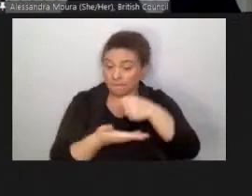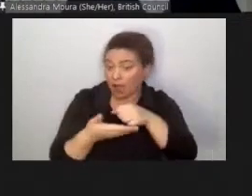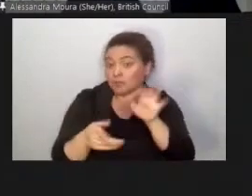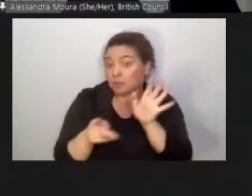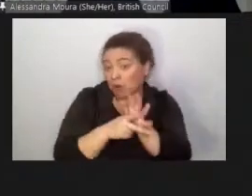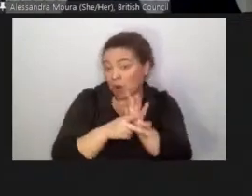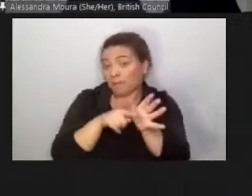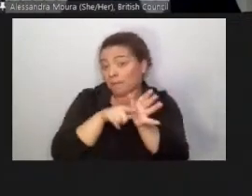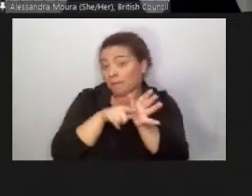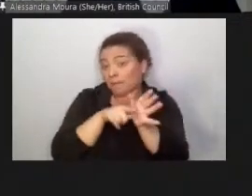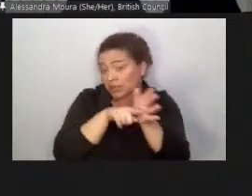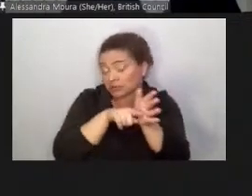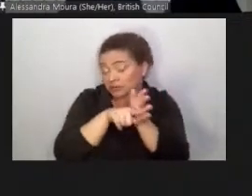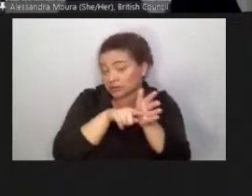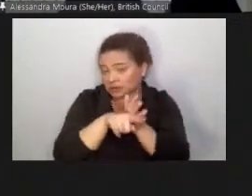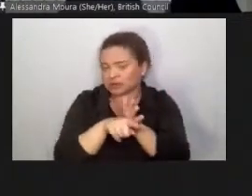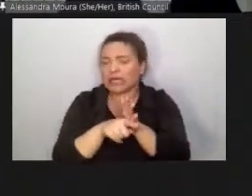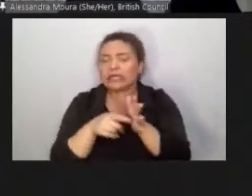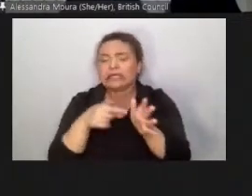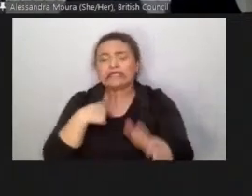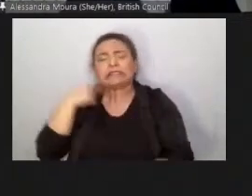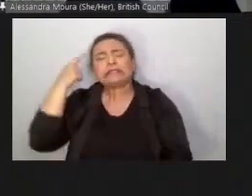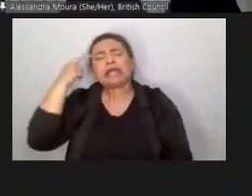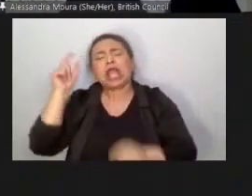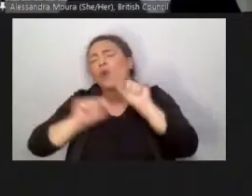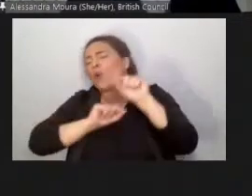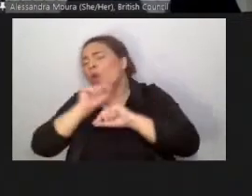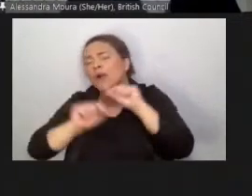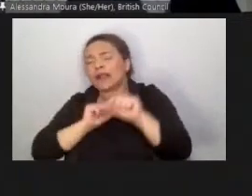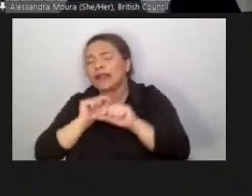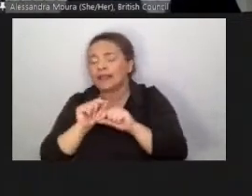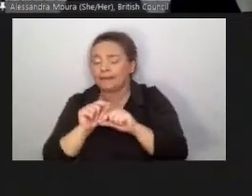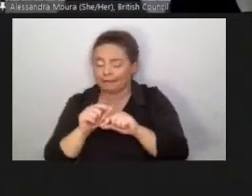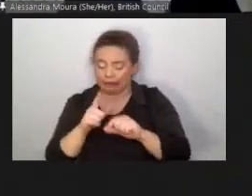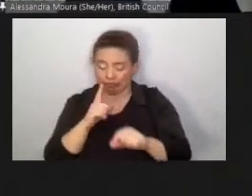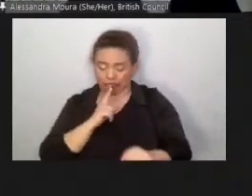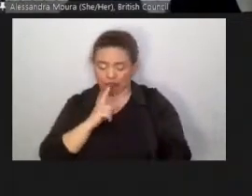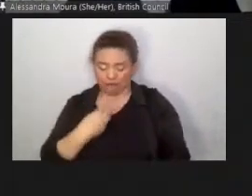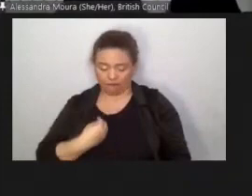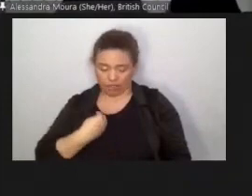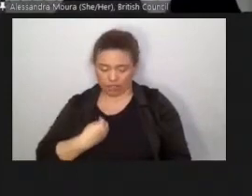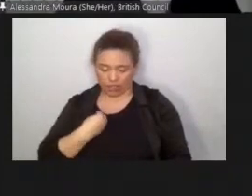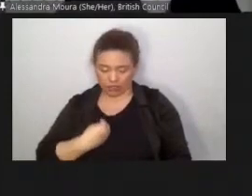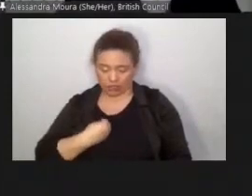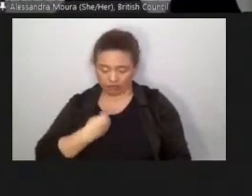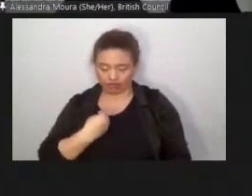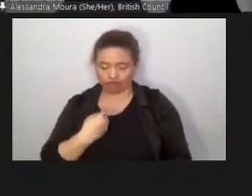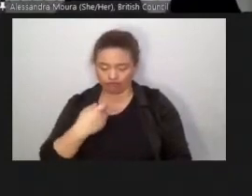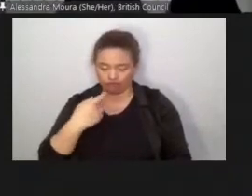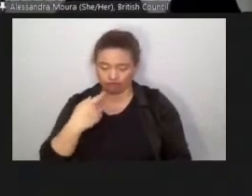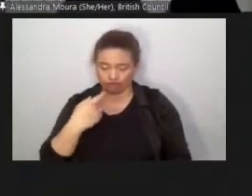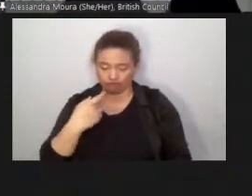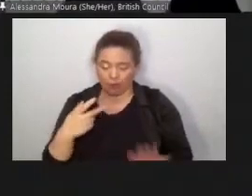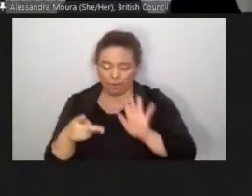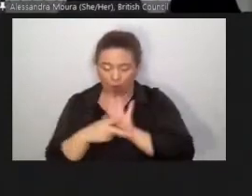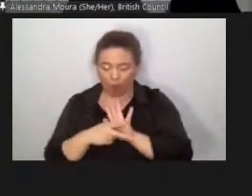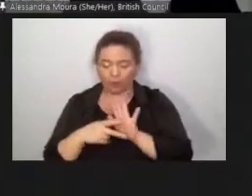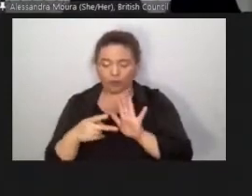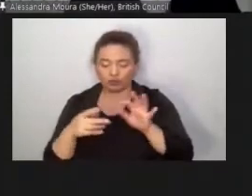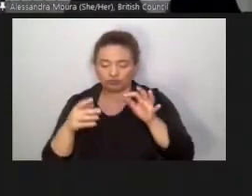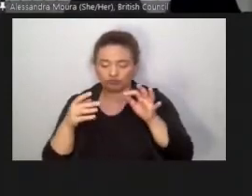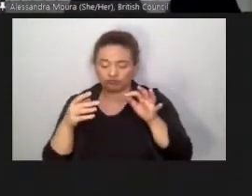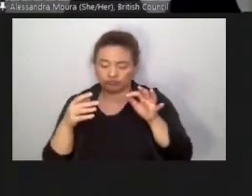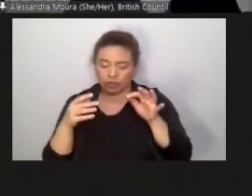you are in this using this framework is if you're on the outer rim of the